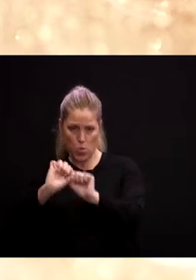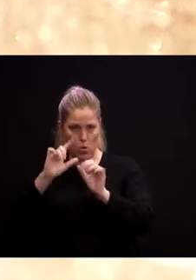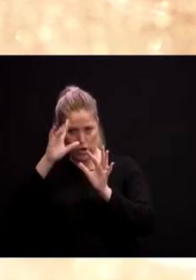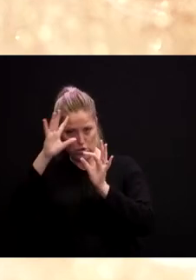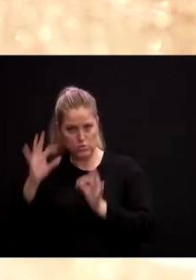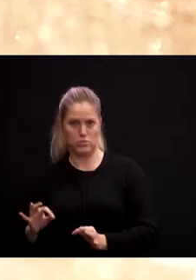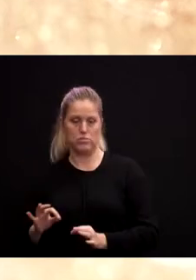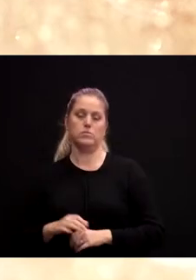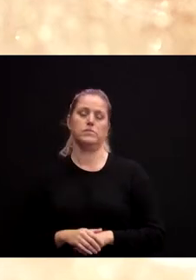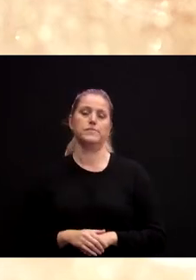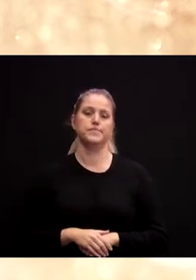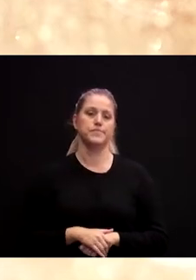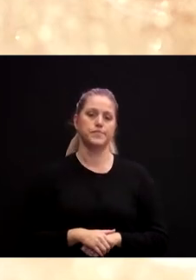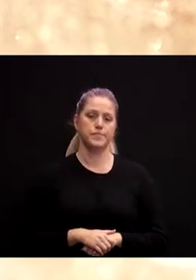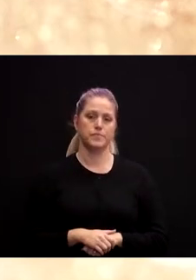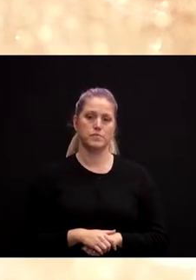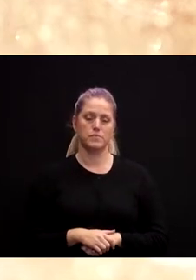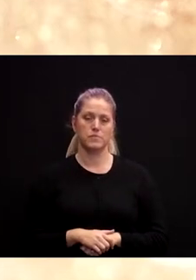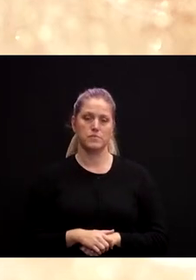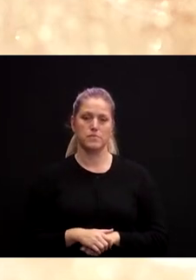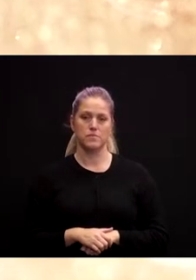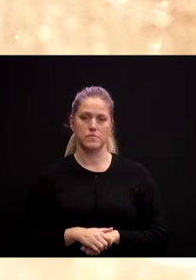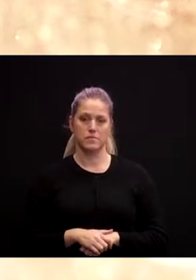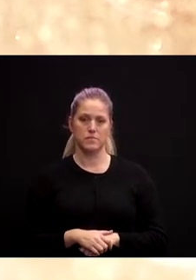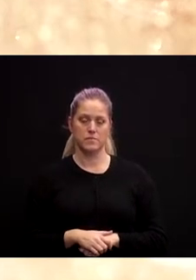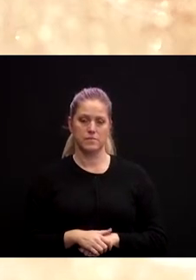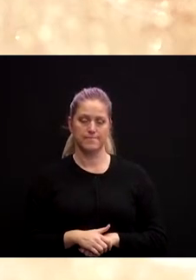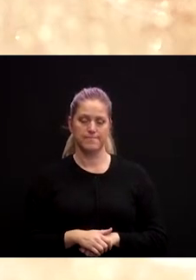all members on any of the votes, to abstain.